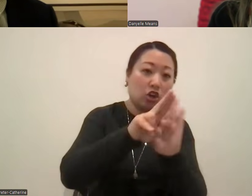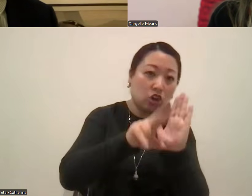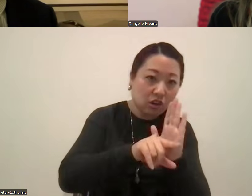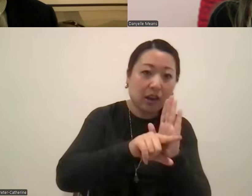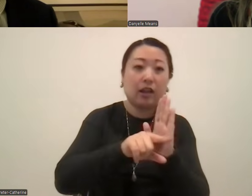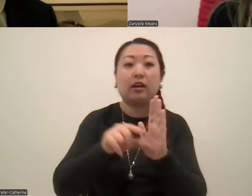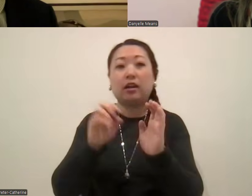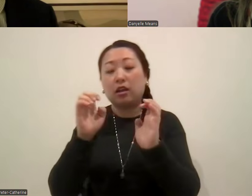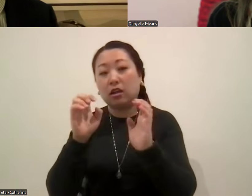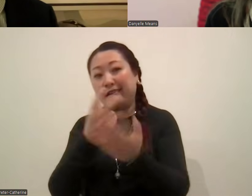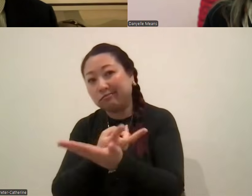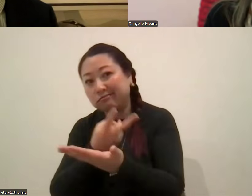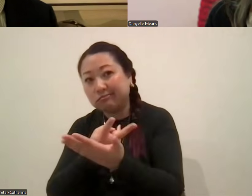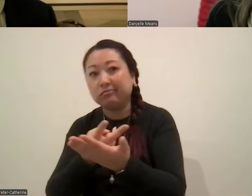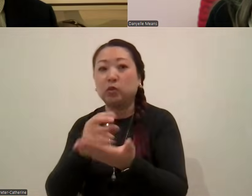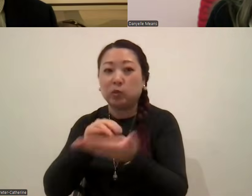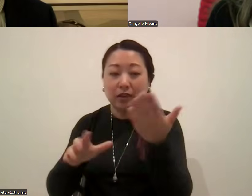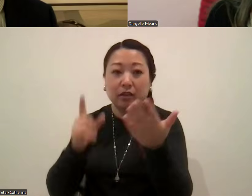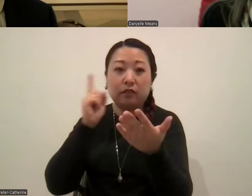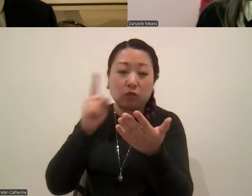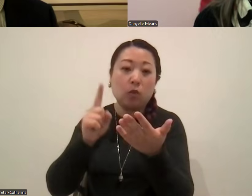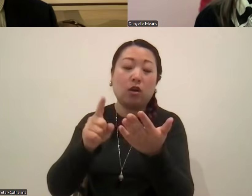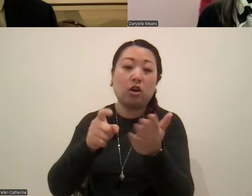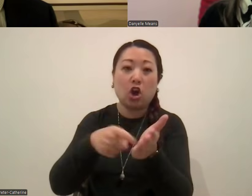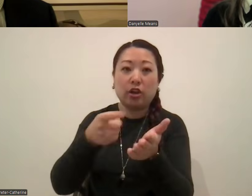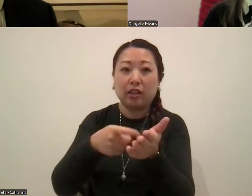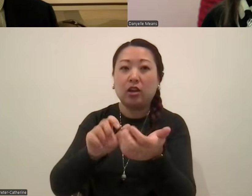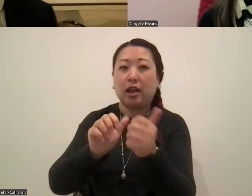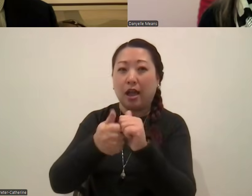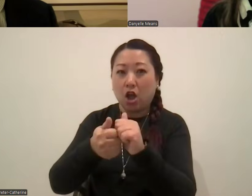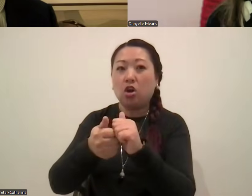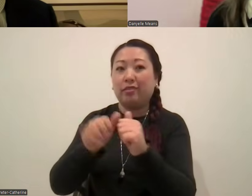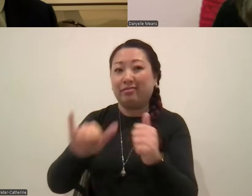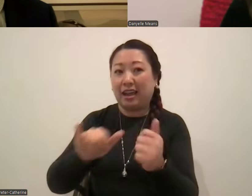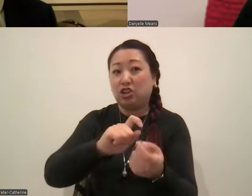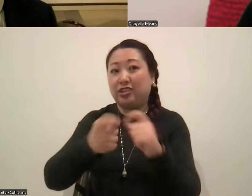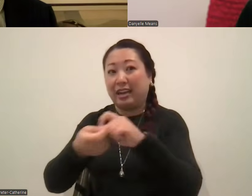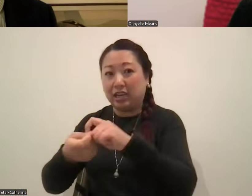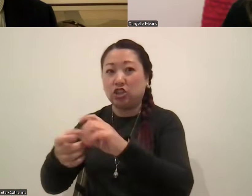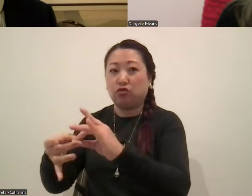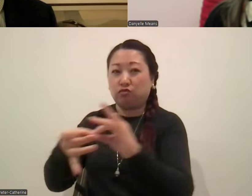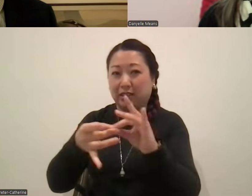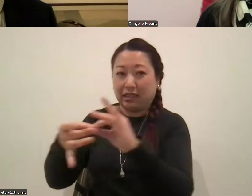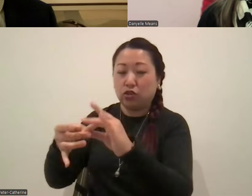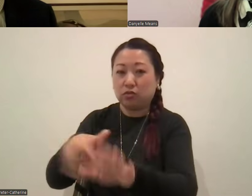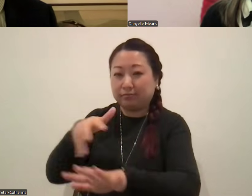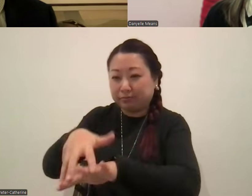to Native communities as well? So I don't have a lot of experience with